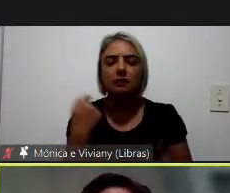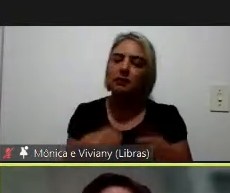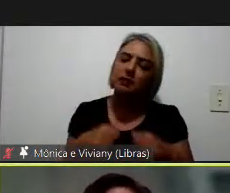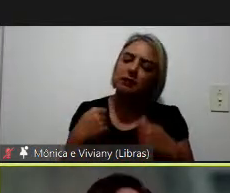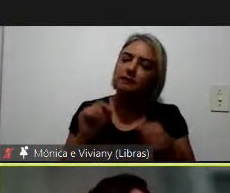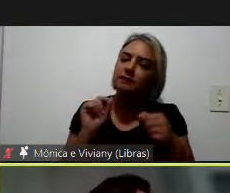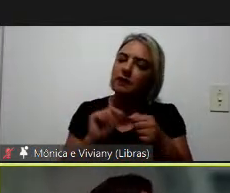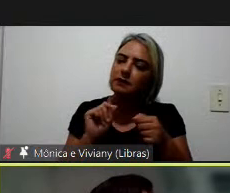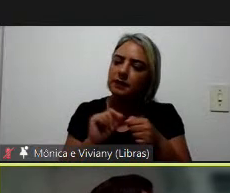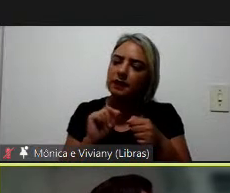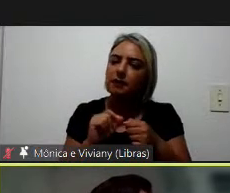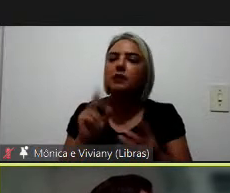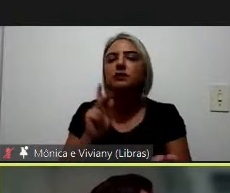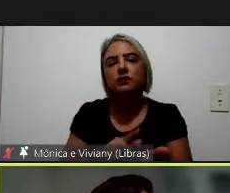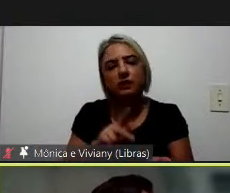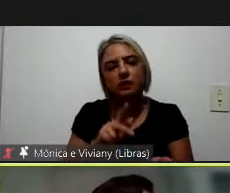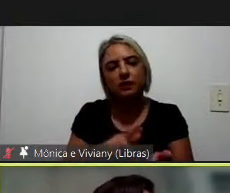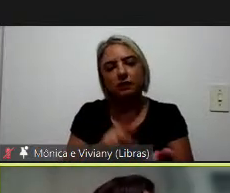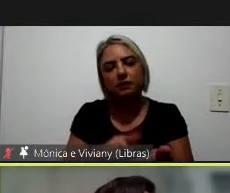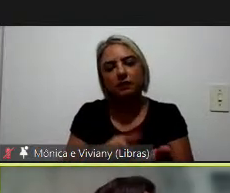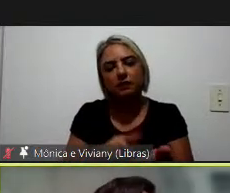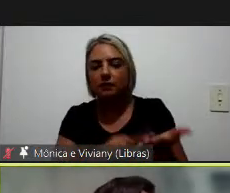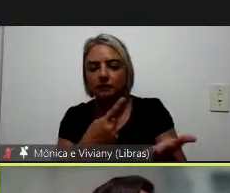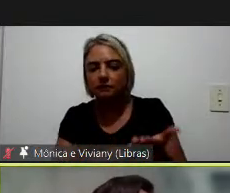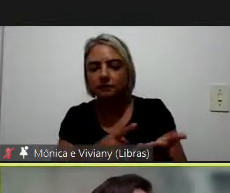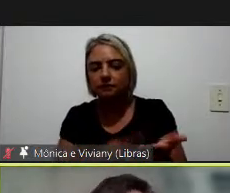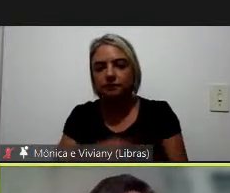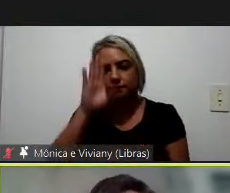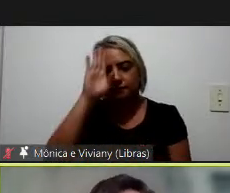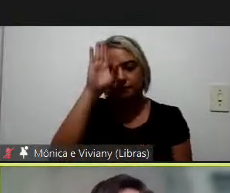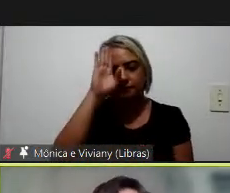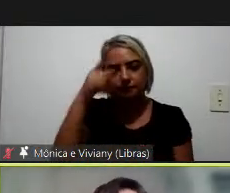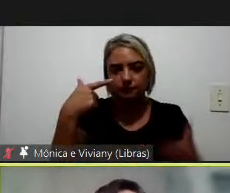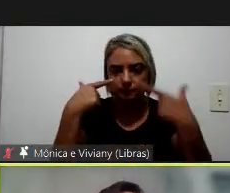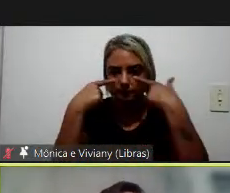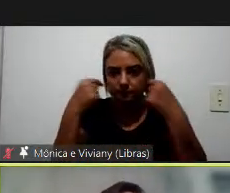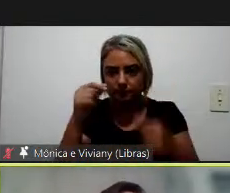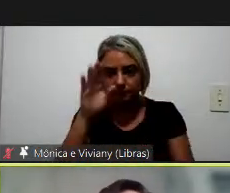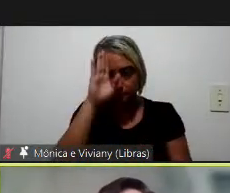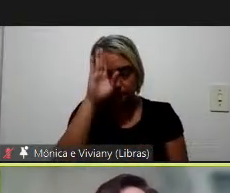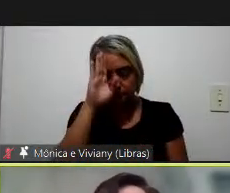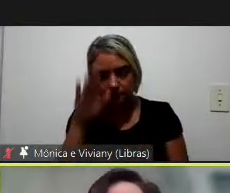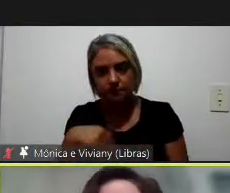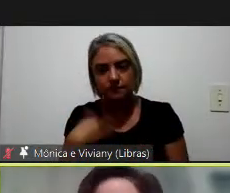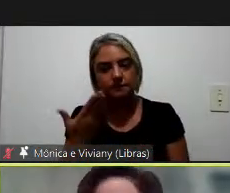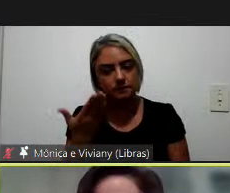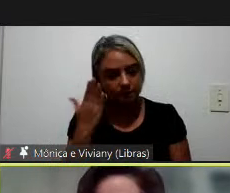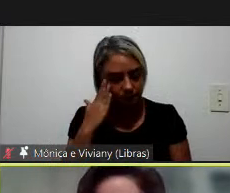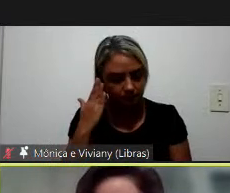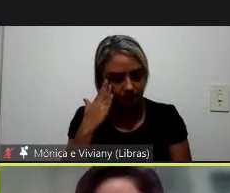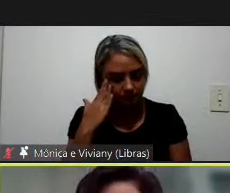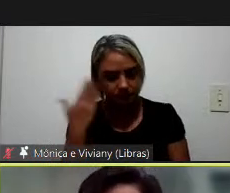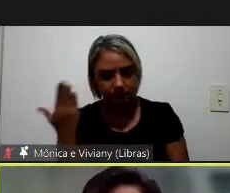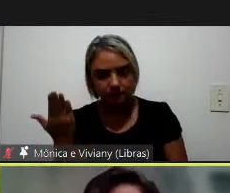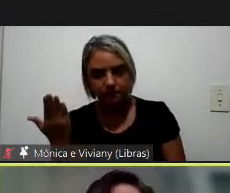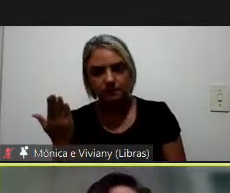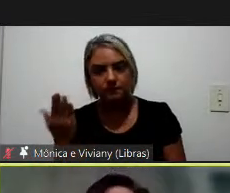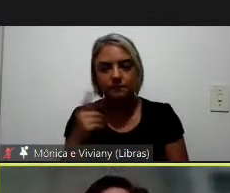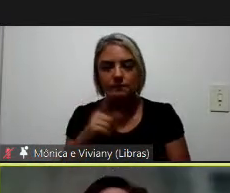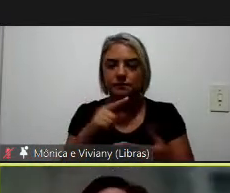can say what you think that we need to do to make this agenda a priority in the primary healthcare.